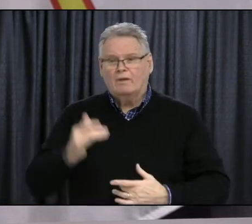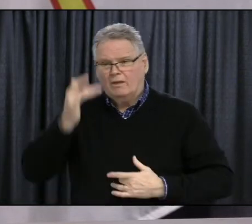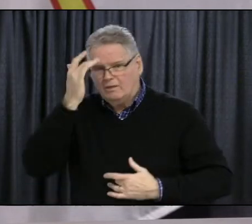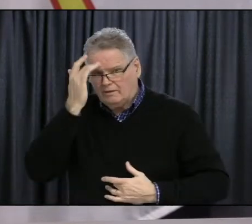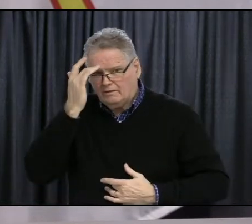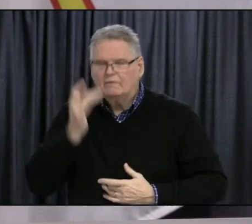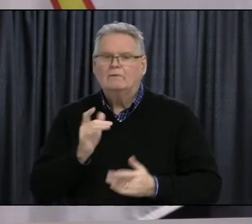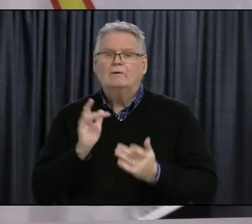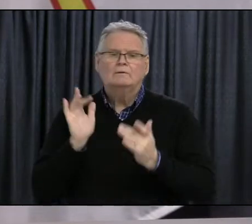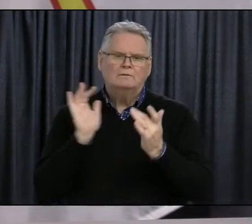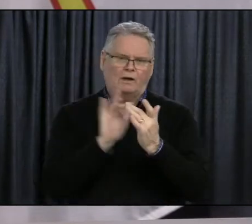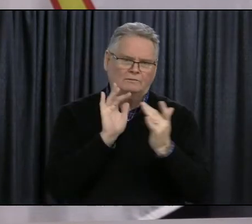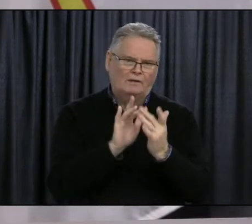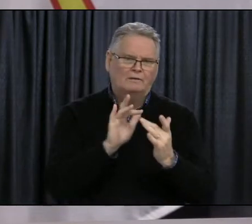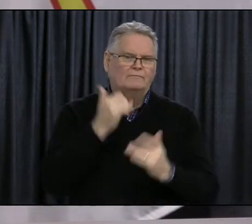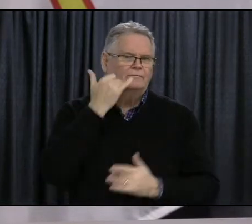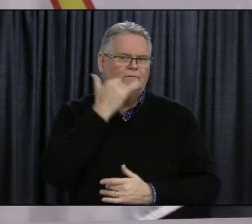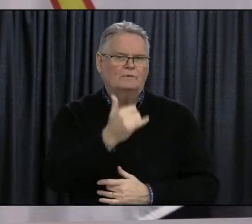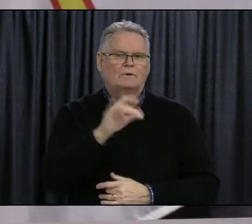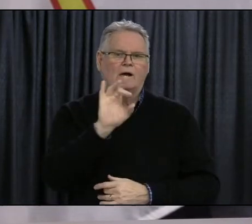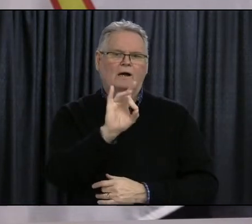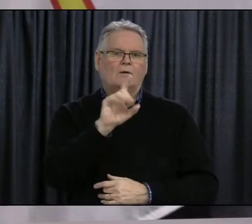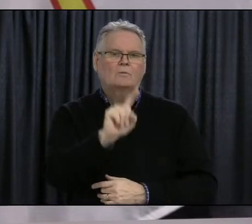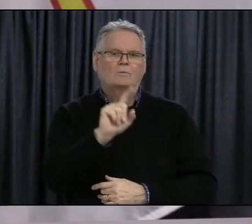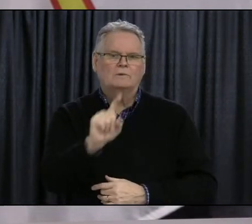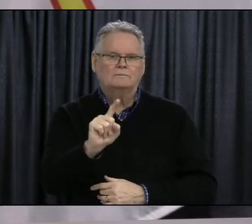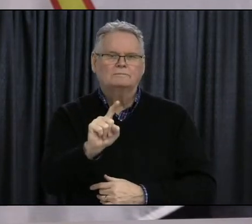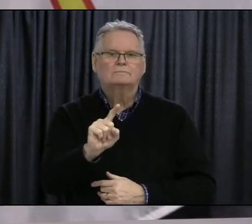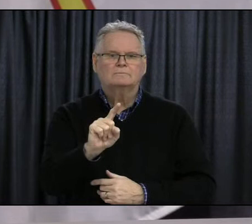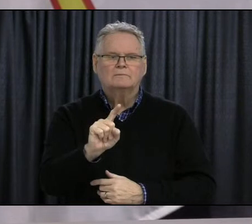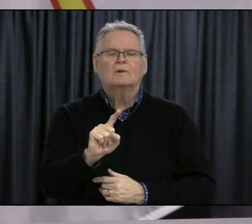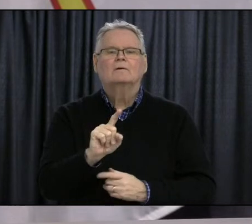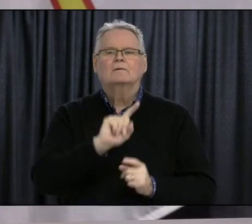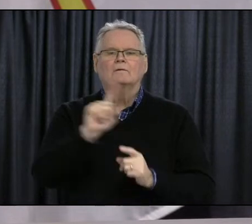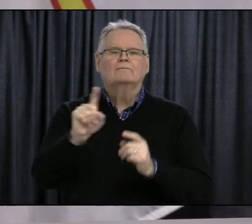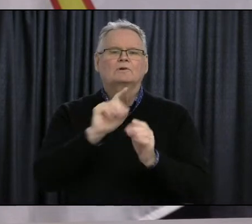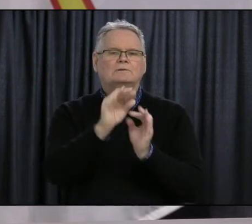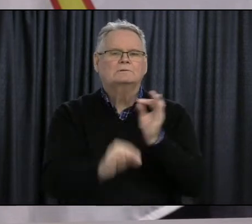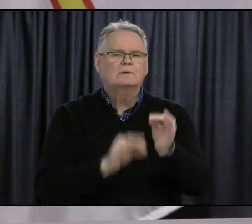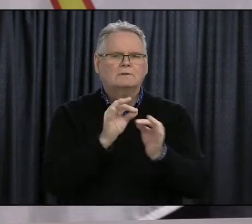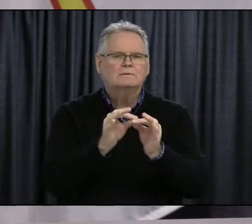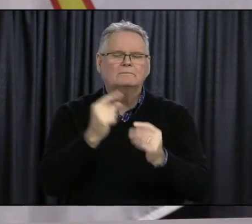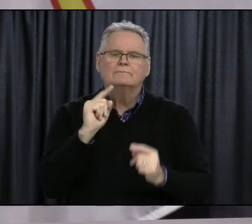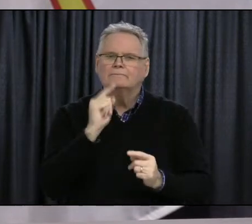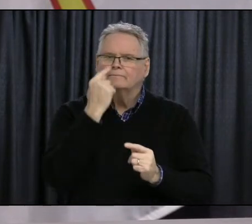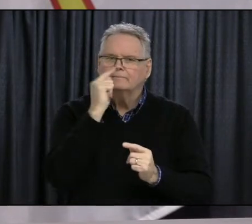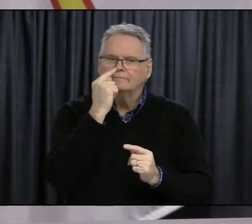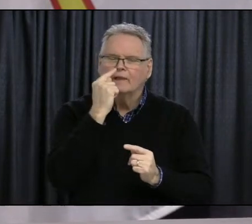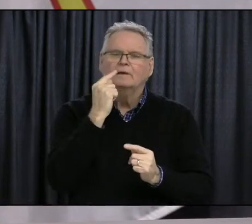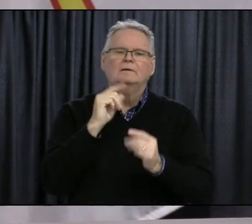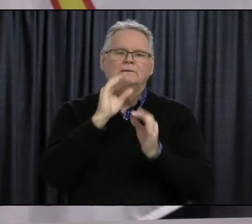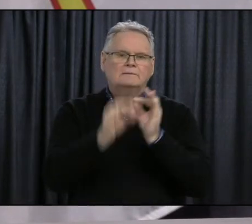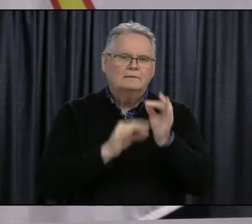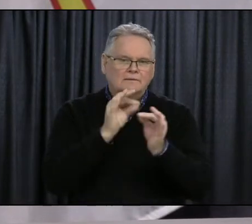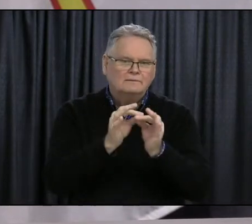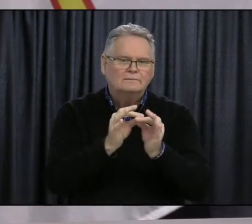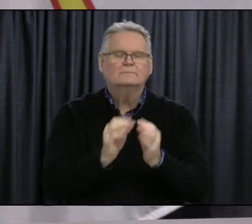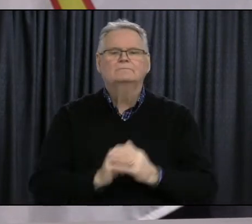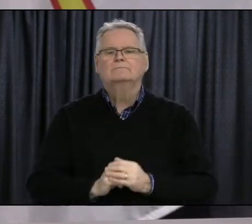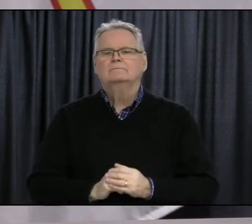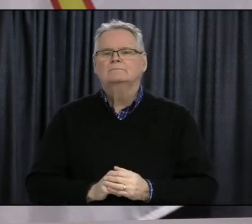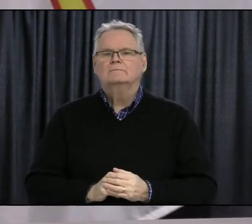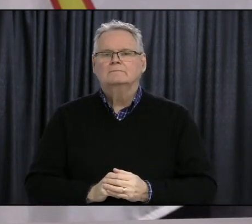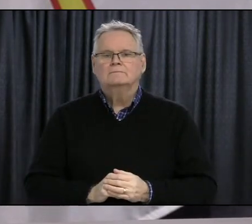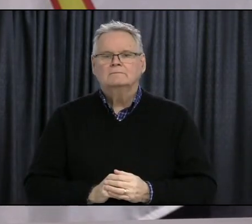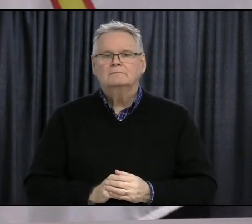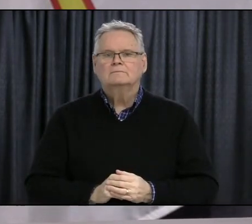stay home until 24 hours after your symptoms have passed. An accurate test result depends on